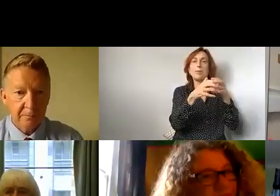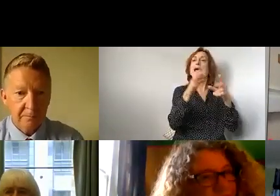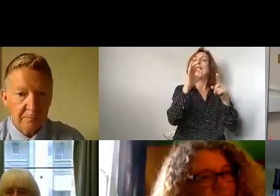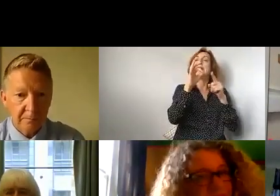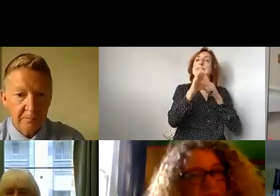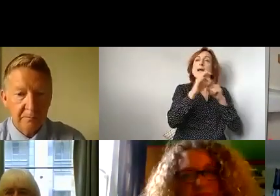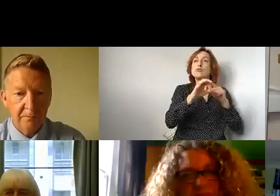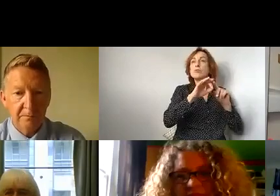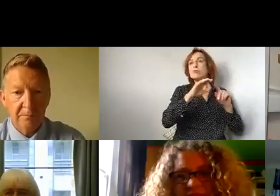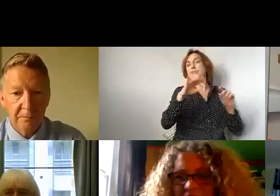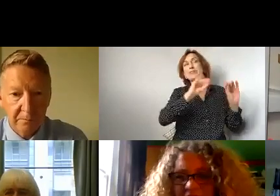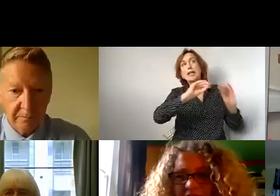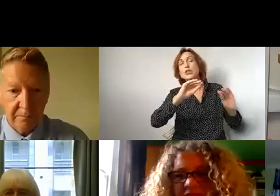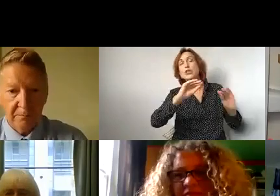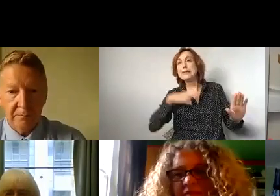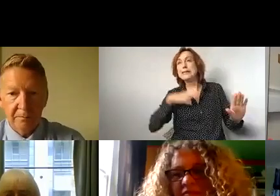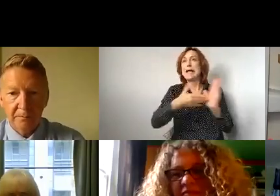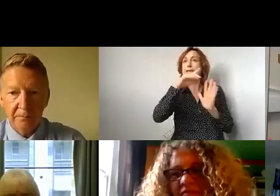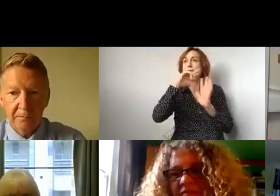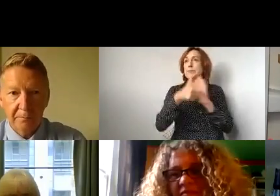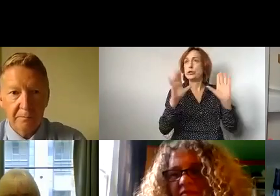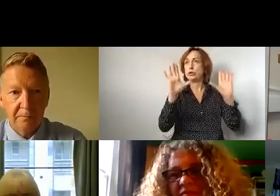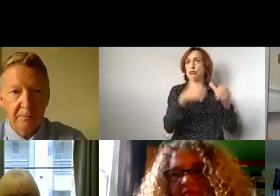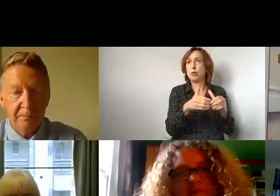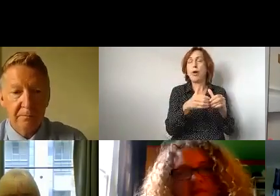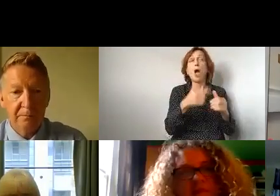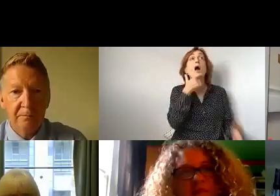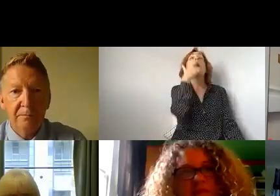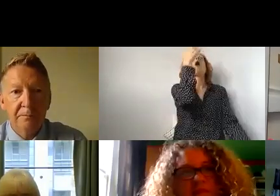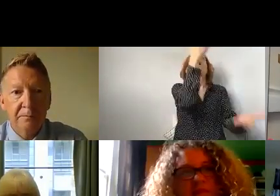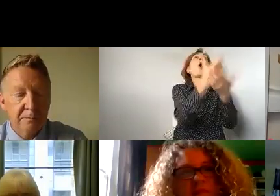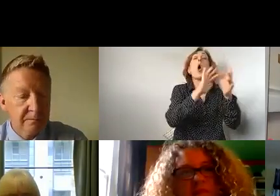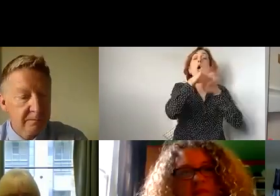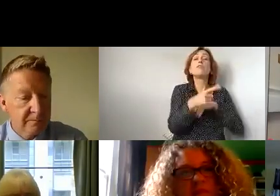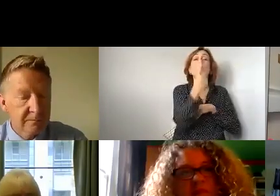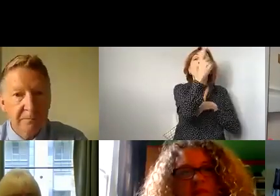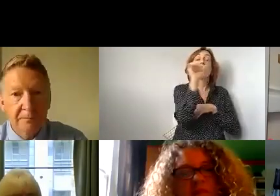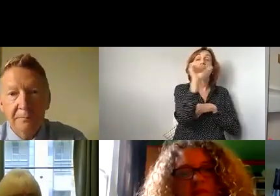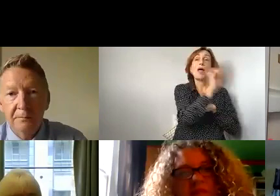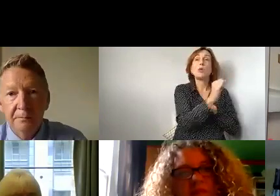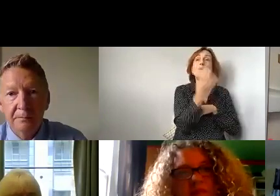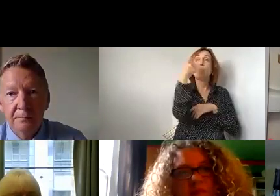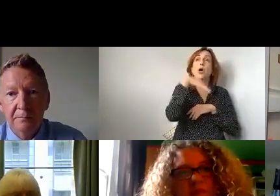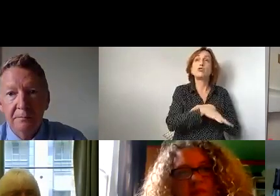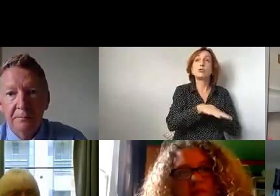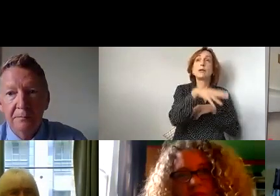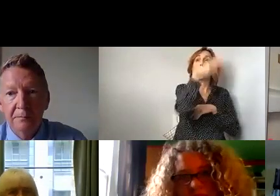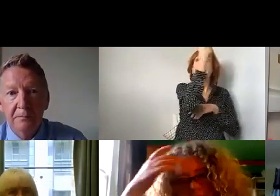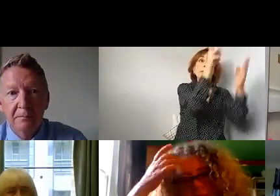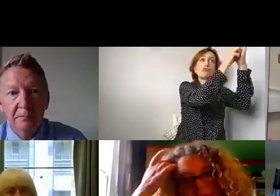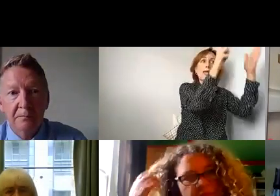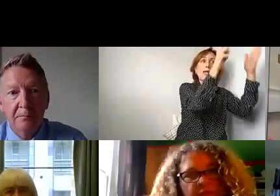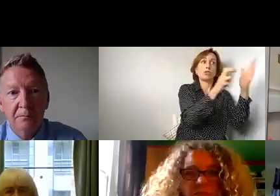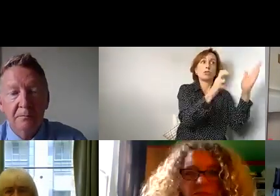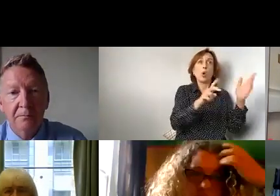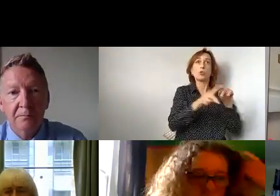absolutely incredible. We have over 1,400 people registered and participating in this event, which